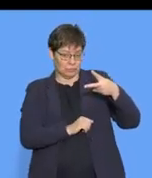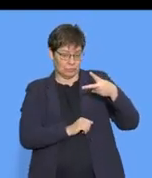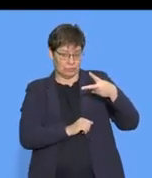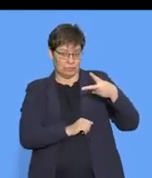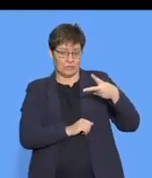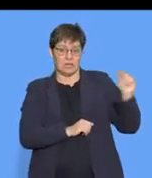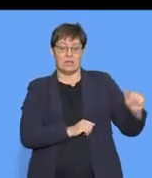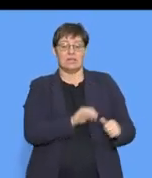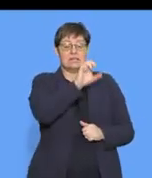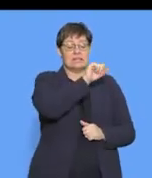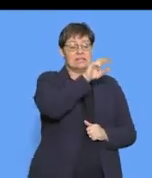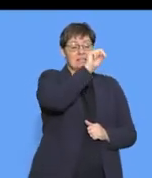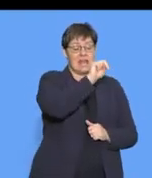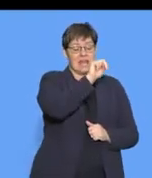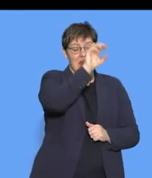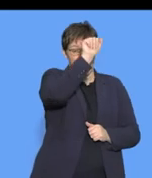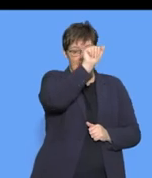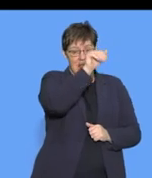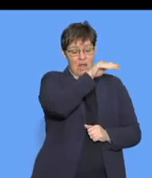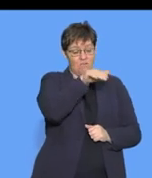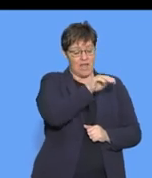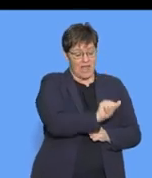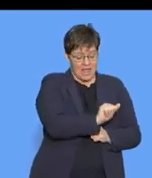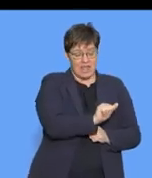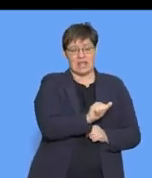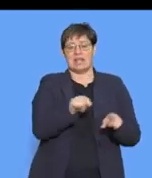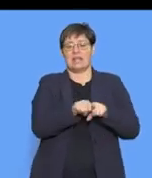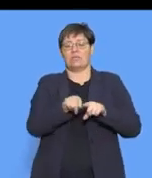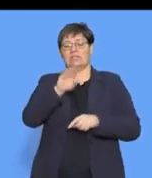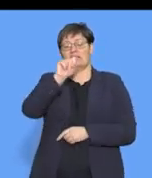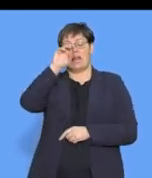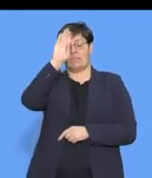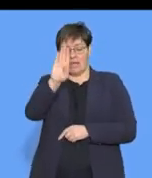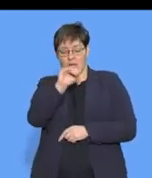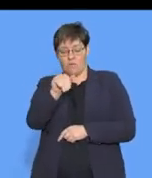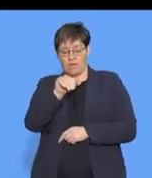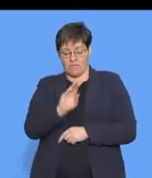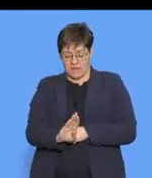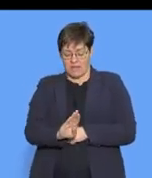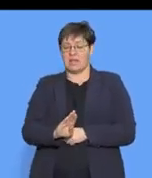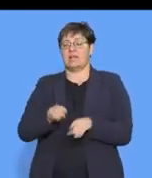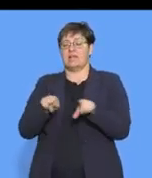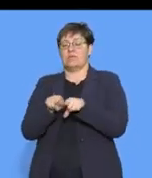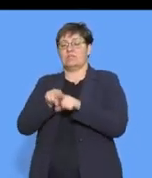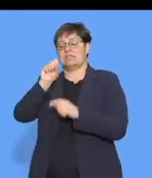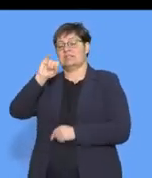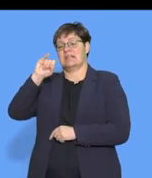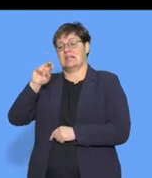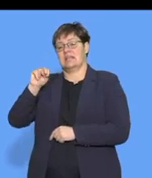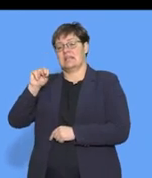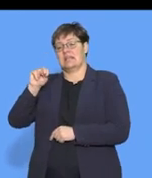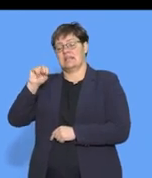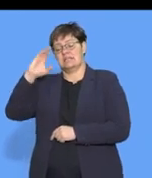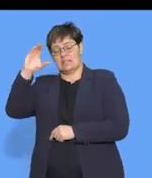The version with the angle on top, sine A over A equals to sine B over B, which equals to sine C over